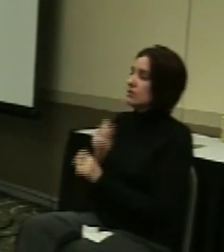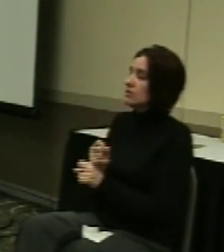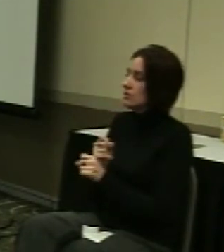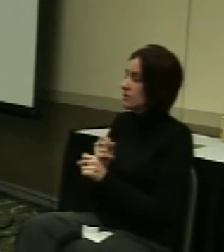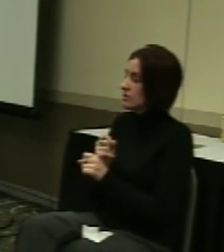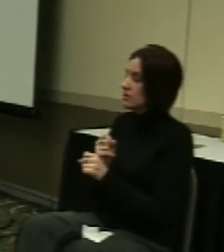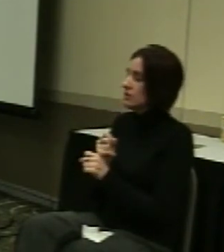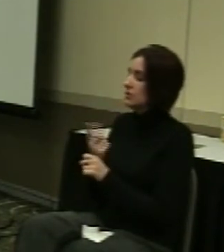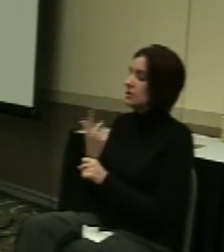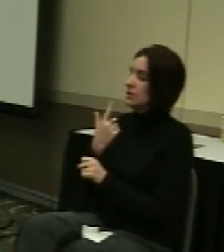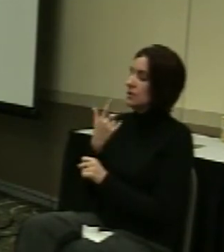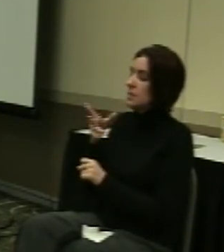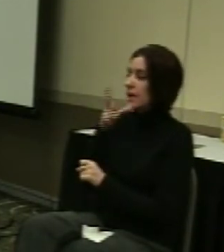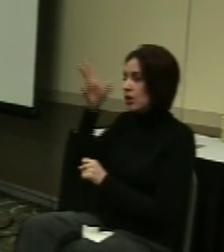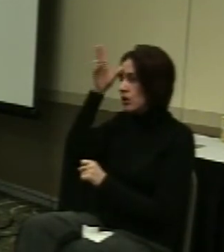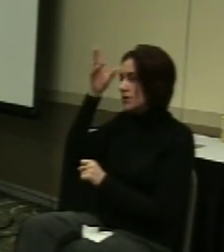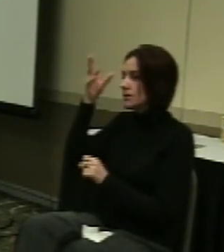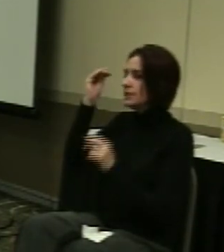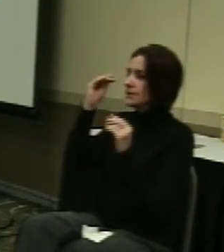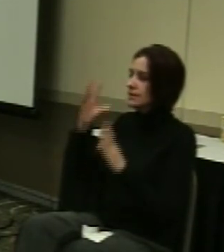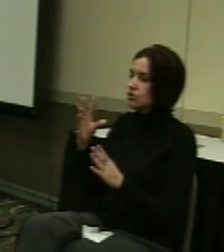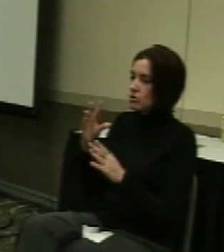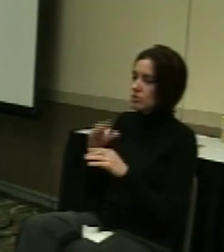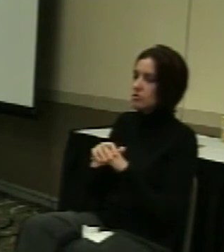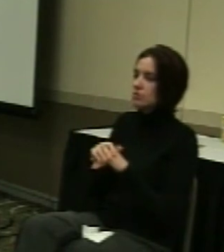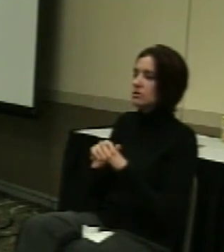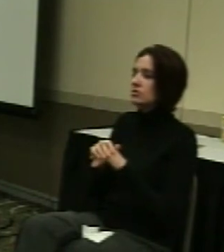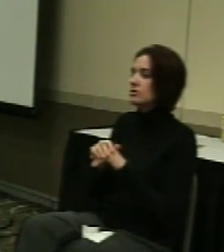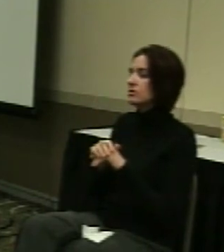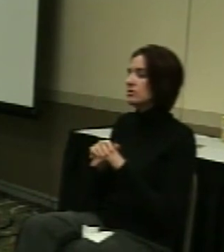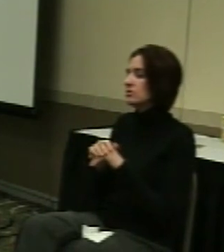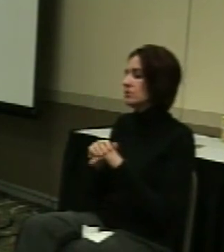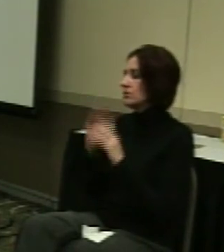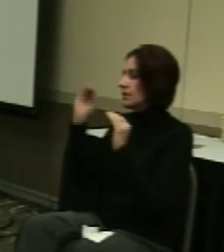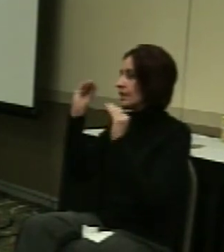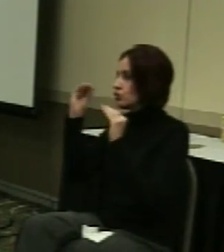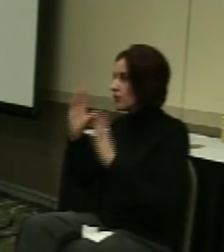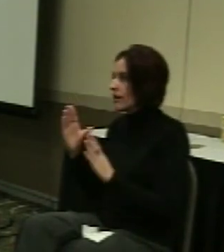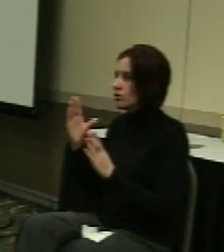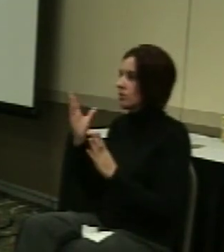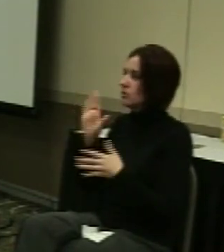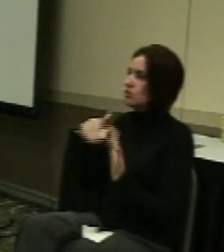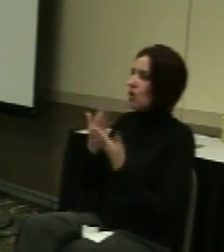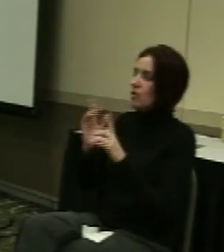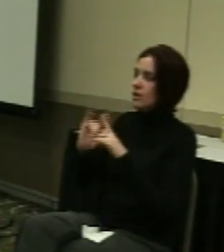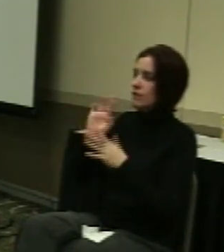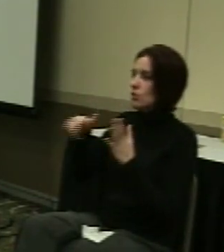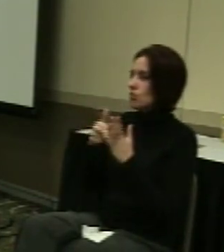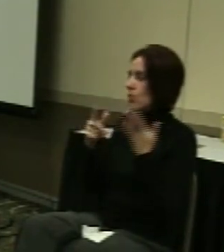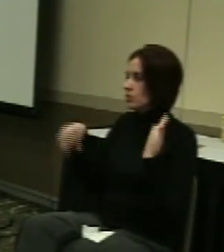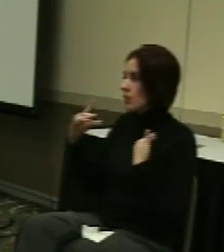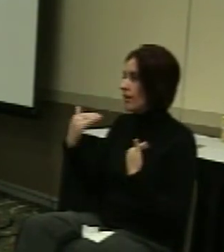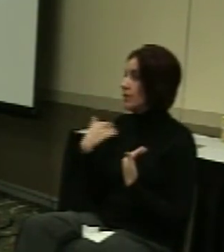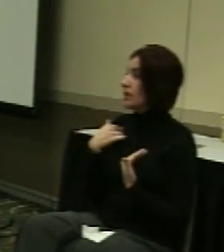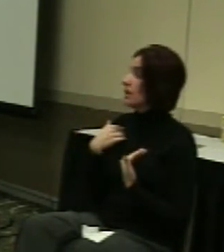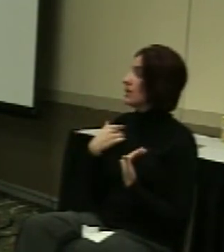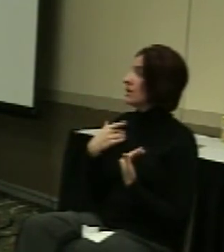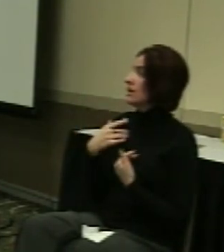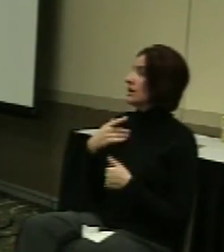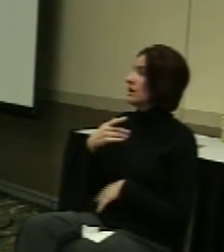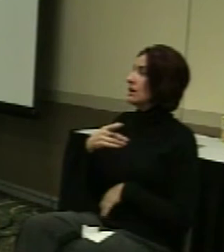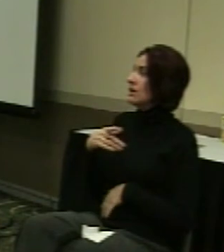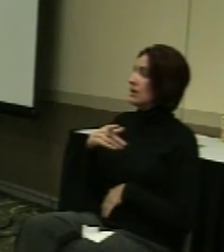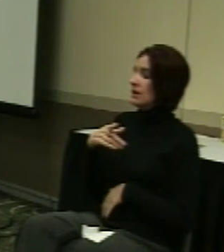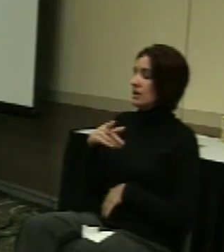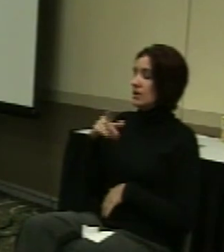as teachers and as itinerant educators and all the roles you play, you see a child and it takes them so long to